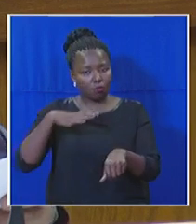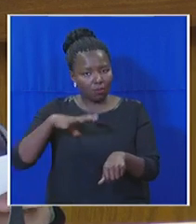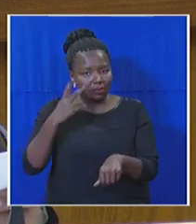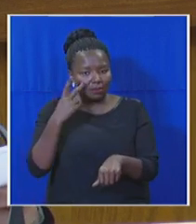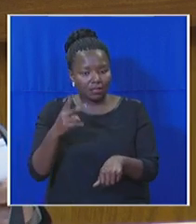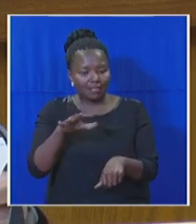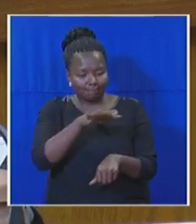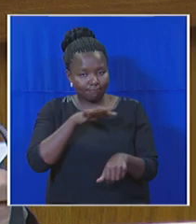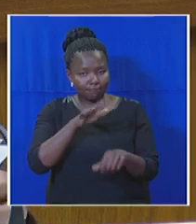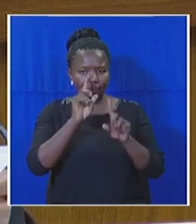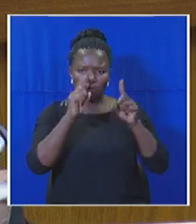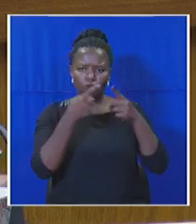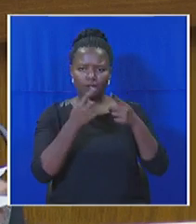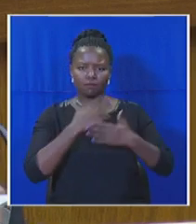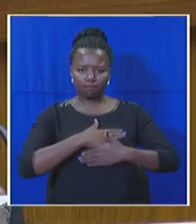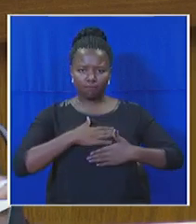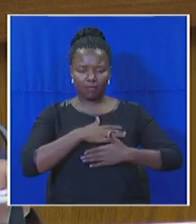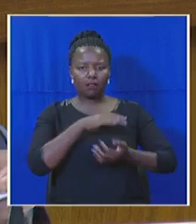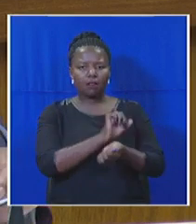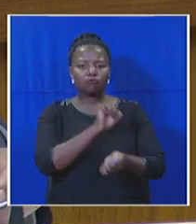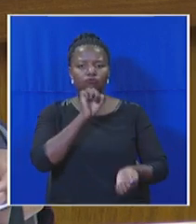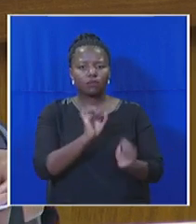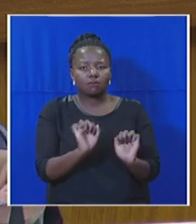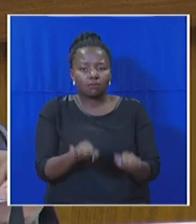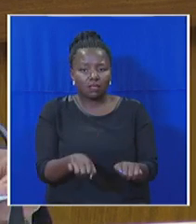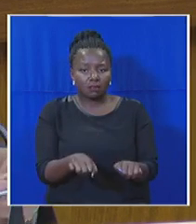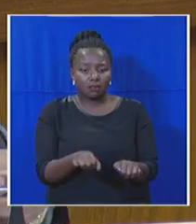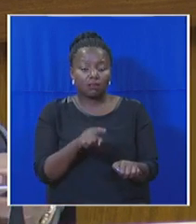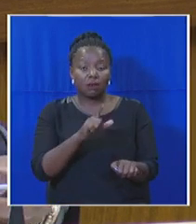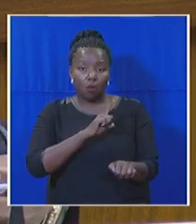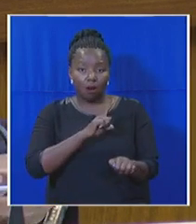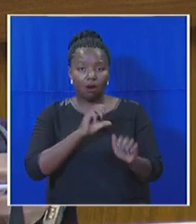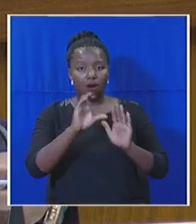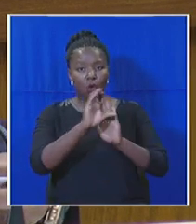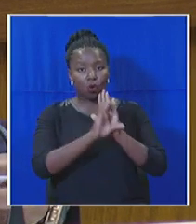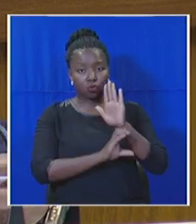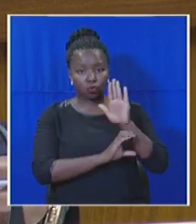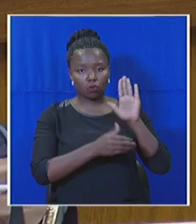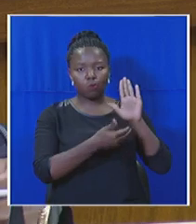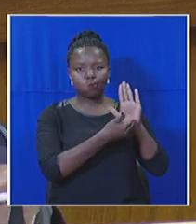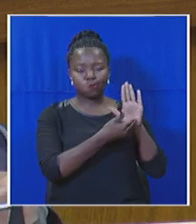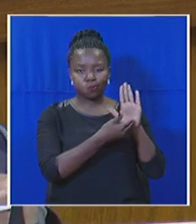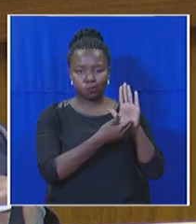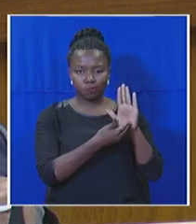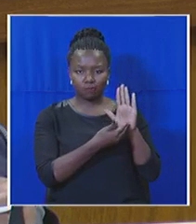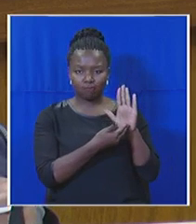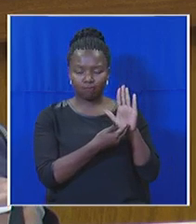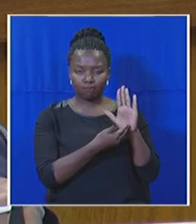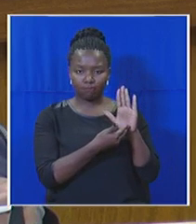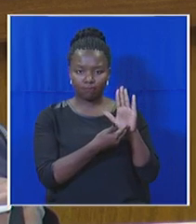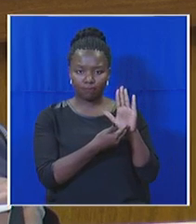democratic freedom, which is enshrined in the Constitution.